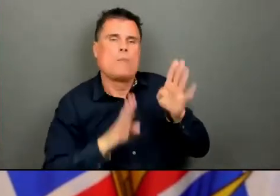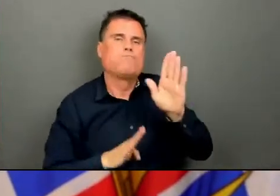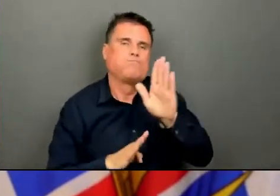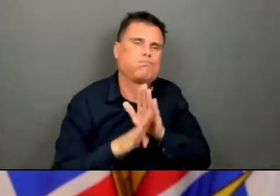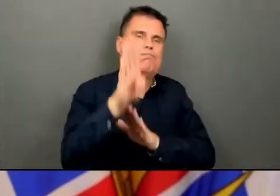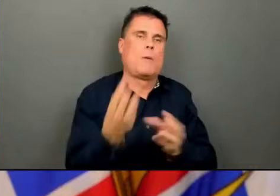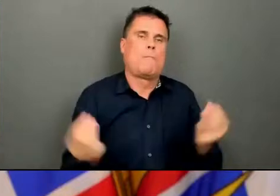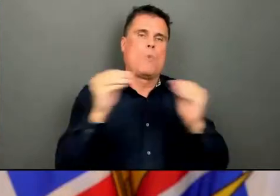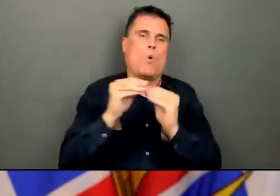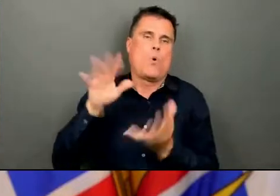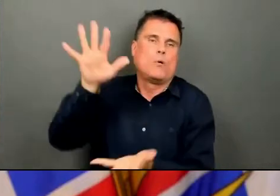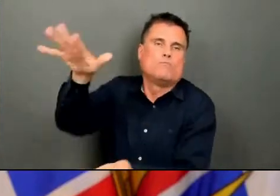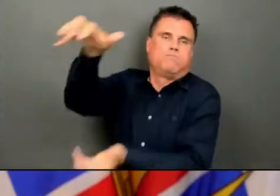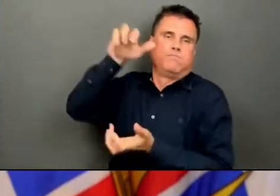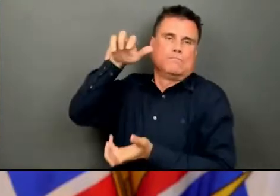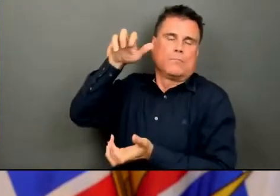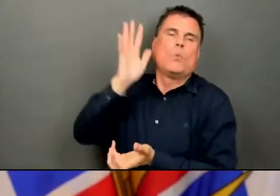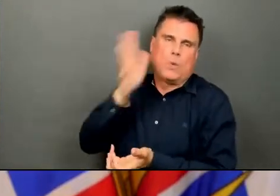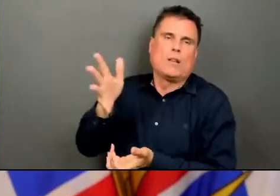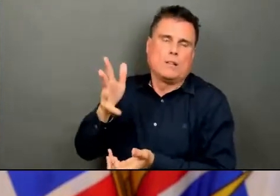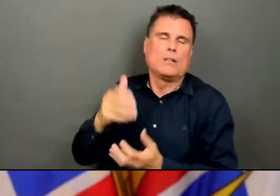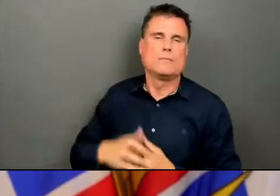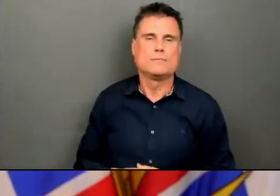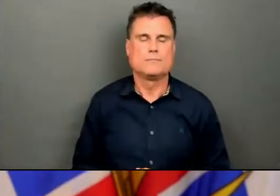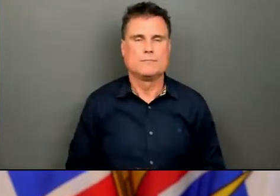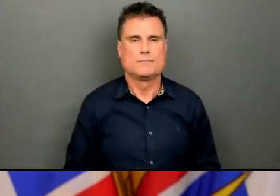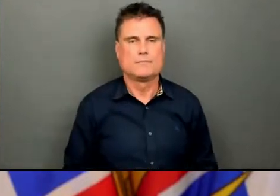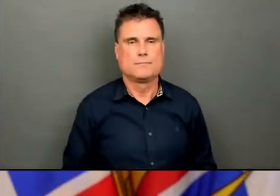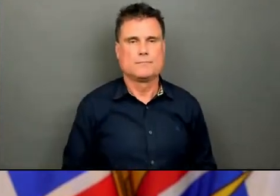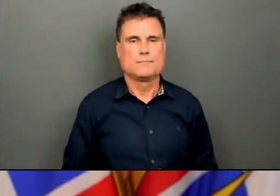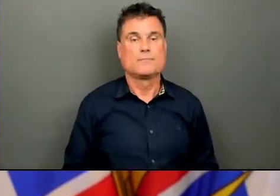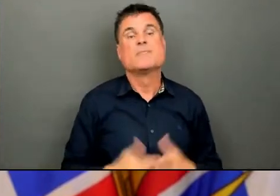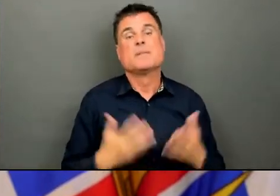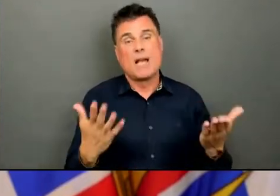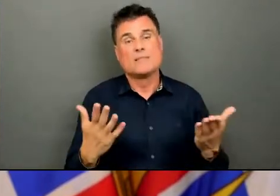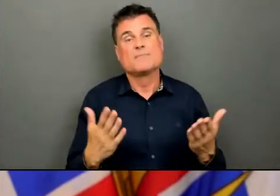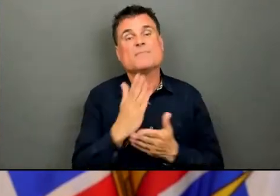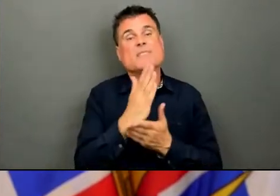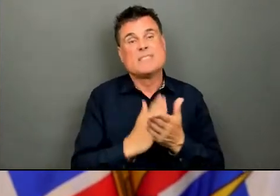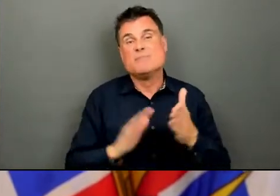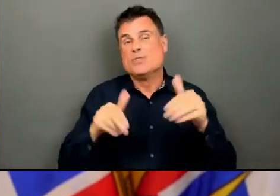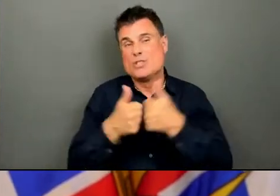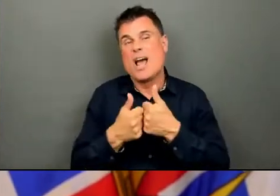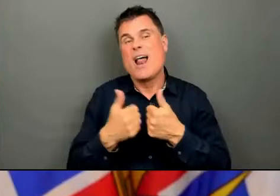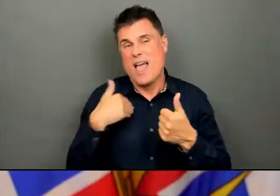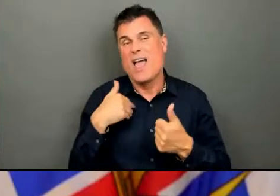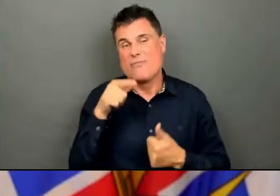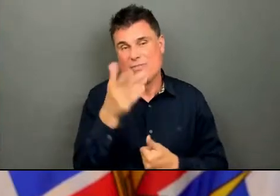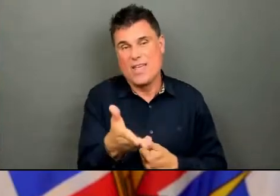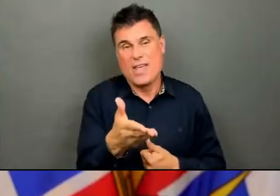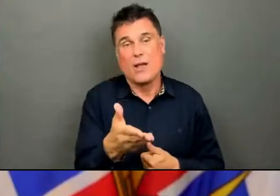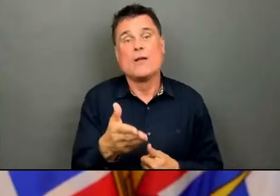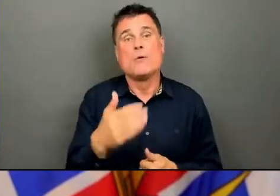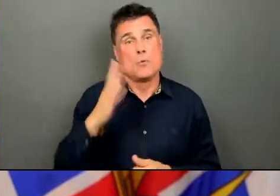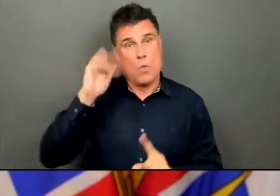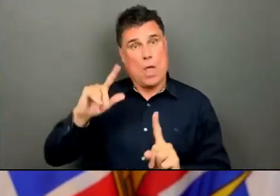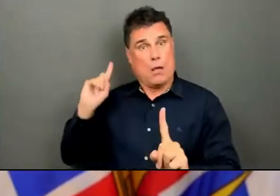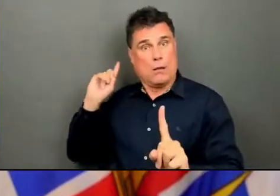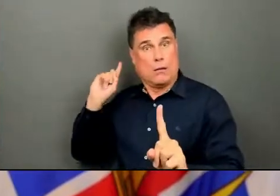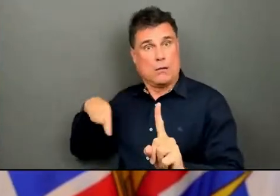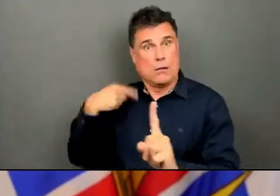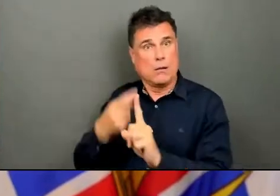does mean it's a reflection of the challenges that we've had across the board. We know that primarily this has been with Moderna, and we've